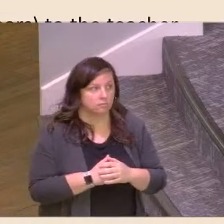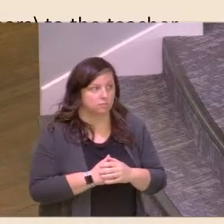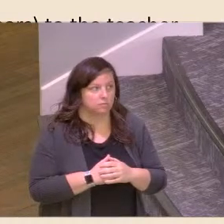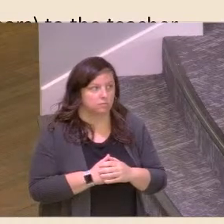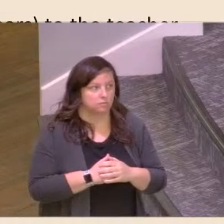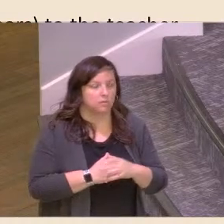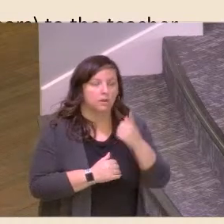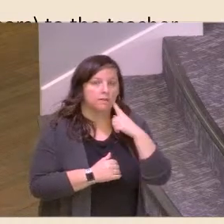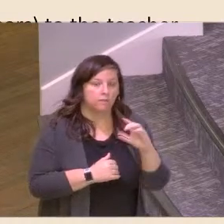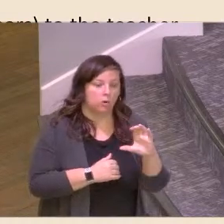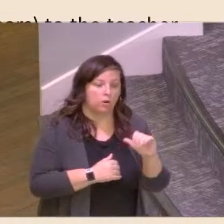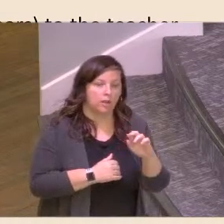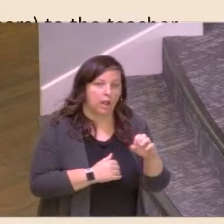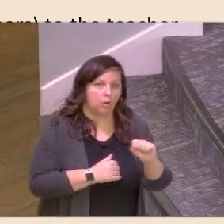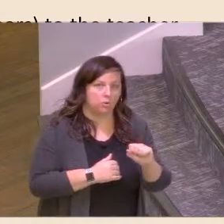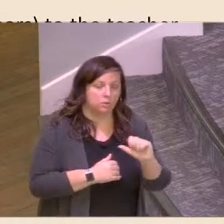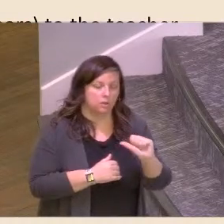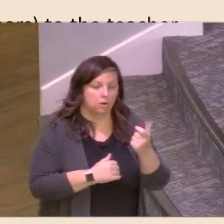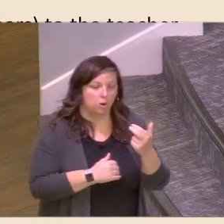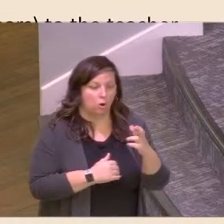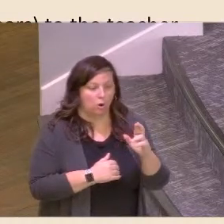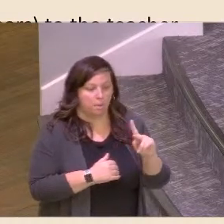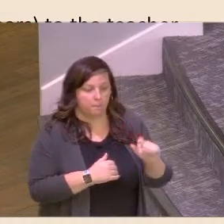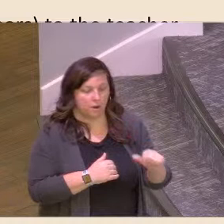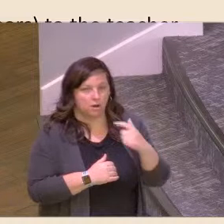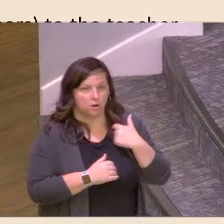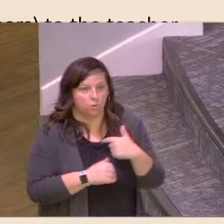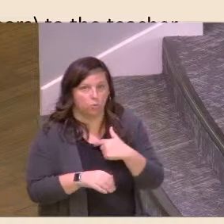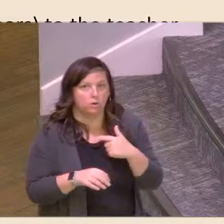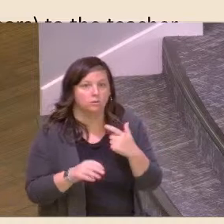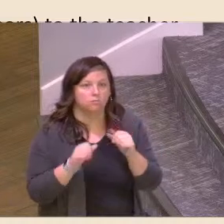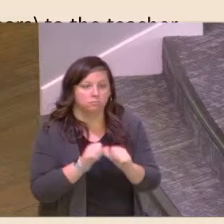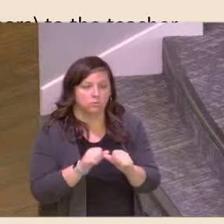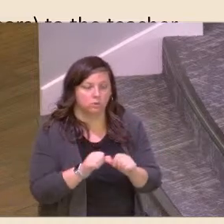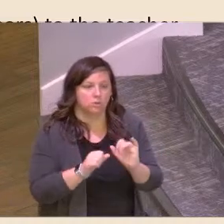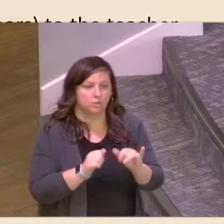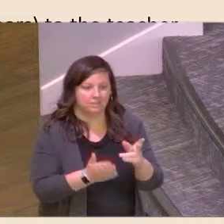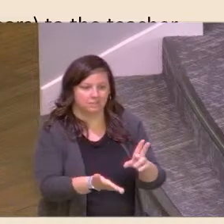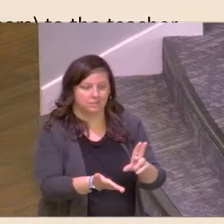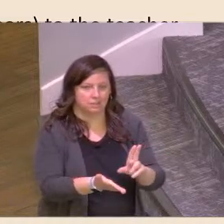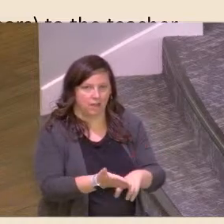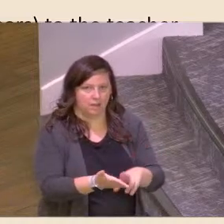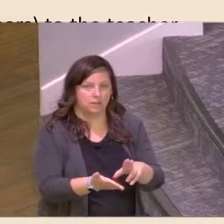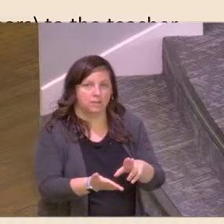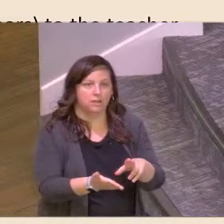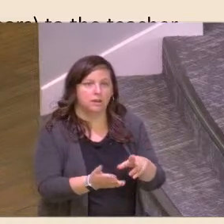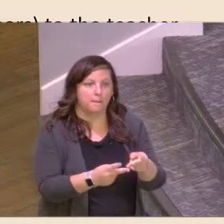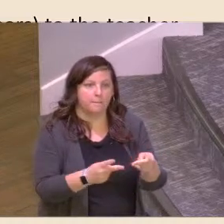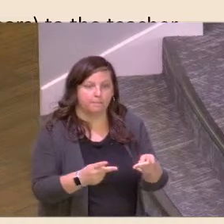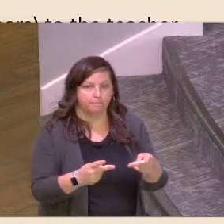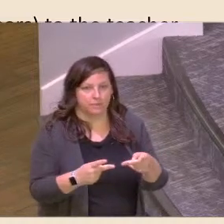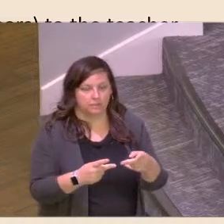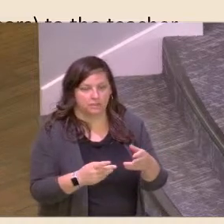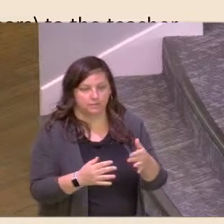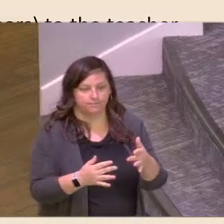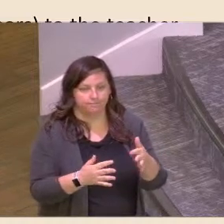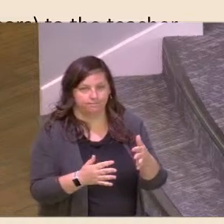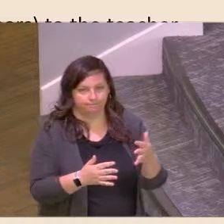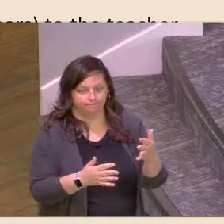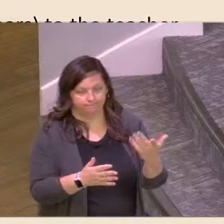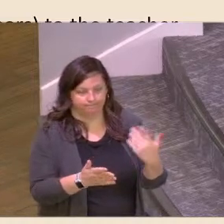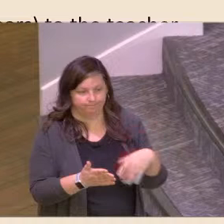With CARES and ARPA, we're continuing those signing incentives for the high-need positions. I know that we've got mathematics,